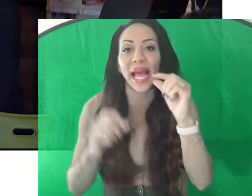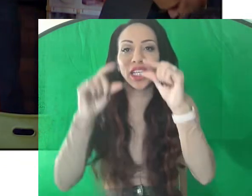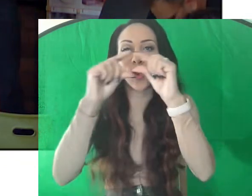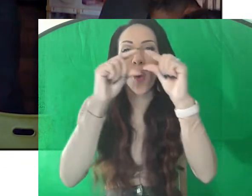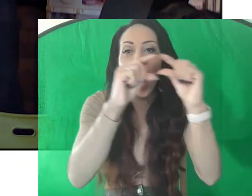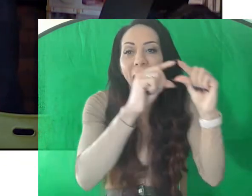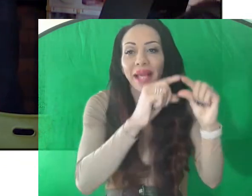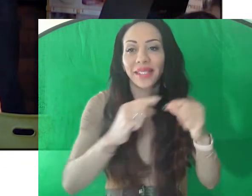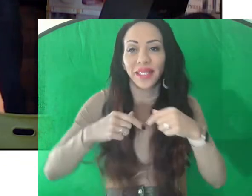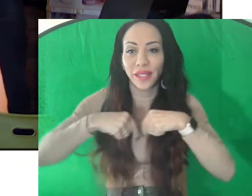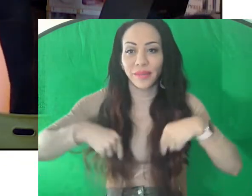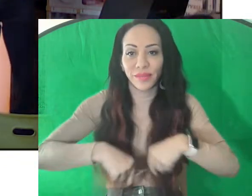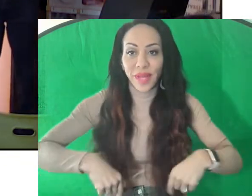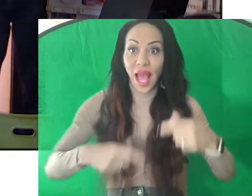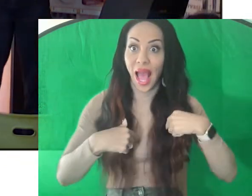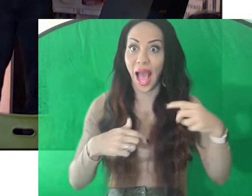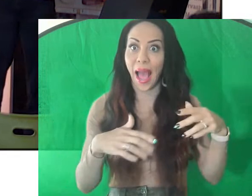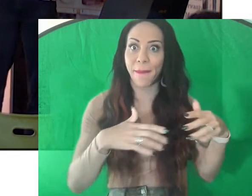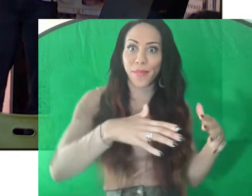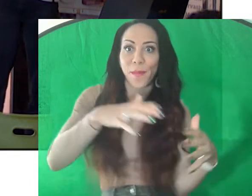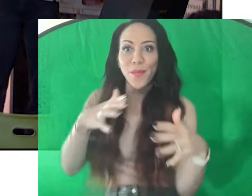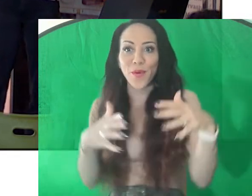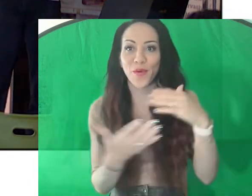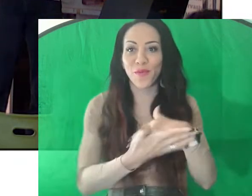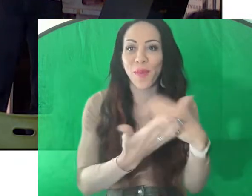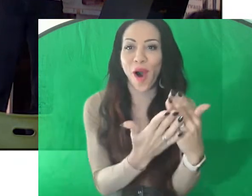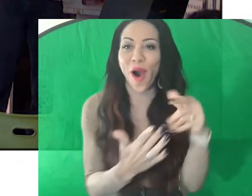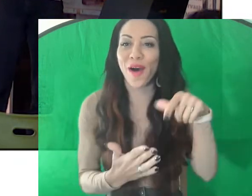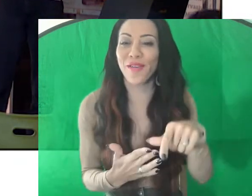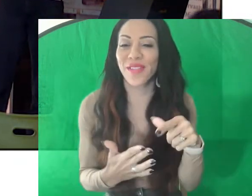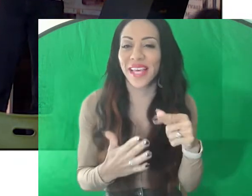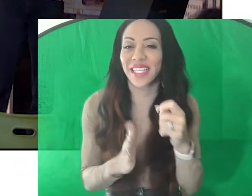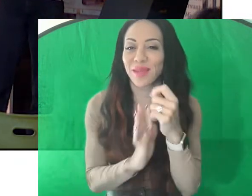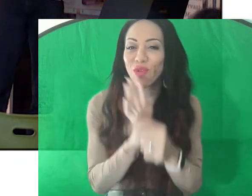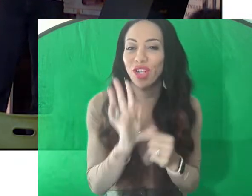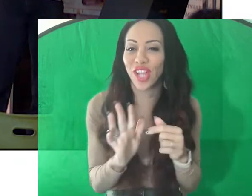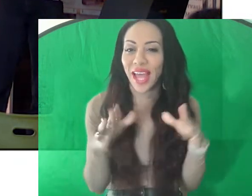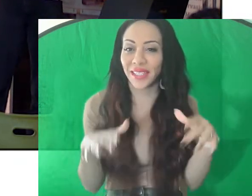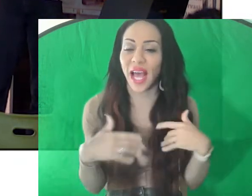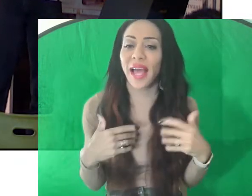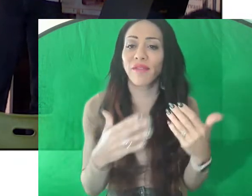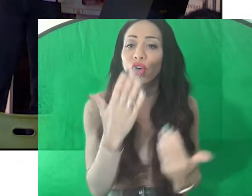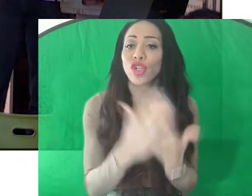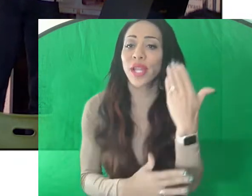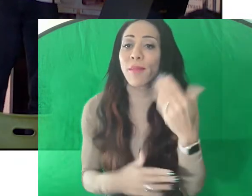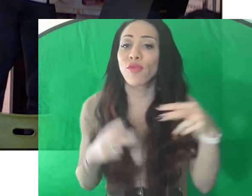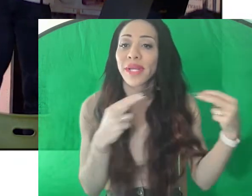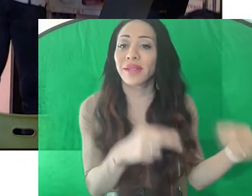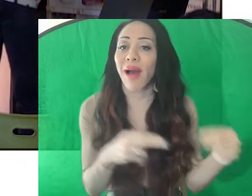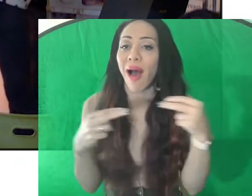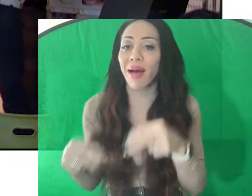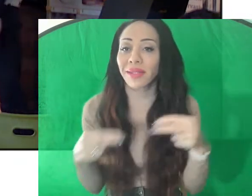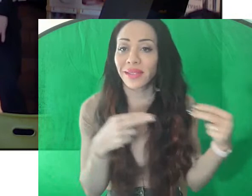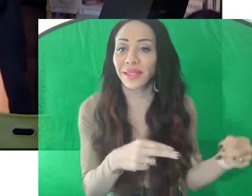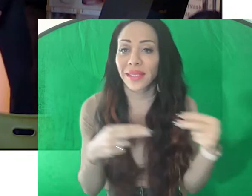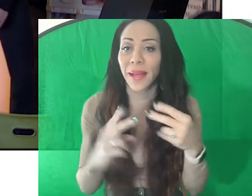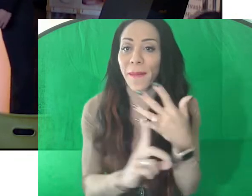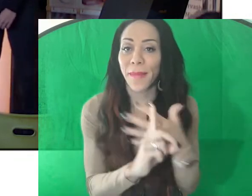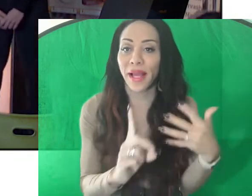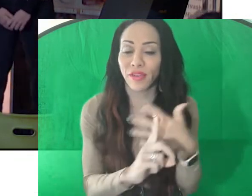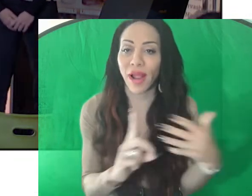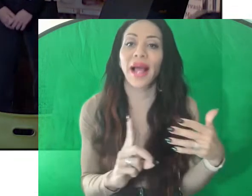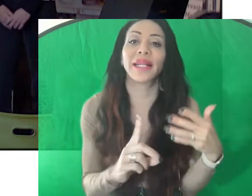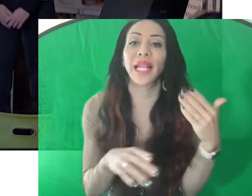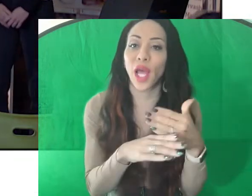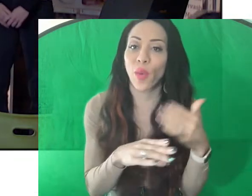the Move part of Move and Code. And I come from a contemporary dance background, and I also make work with dance and digital. And I'm